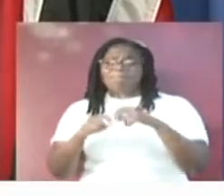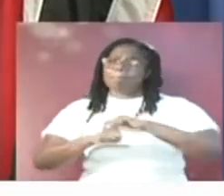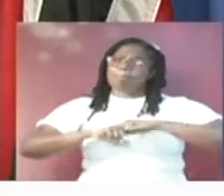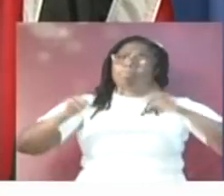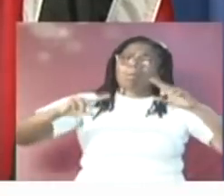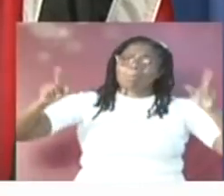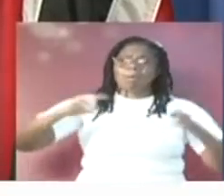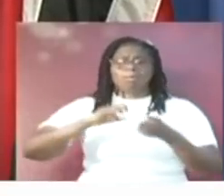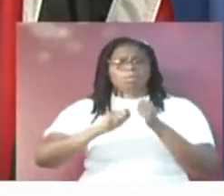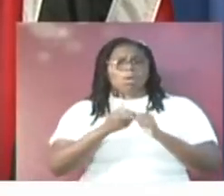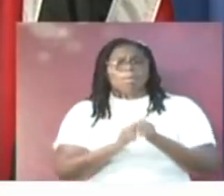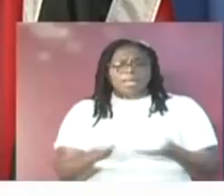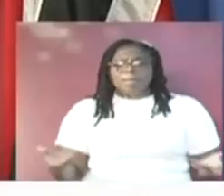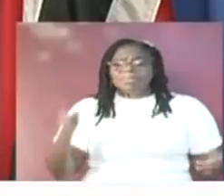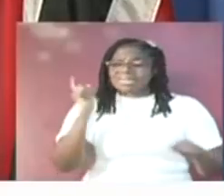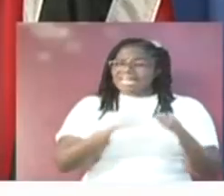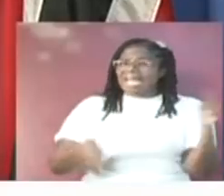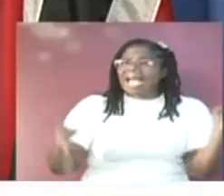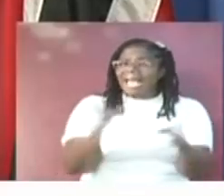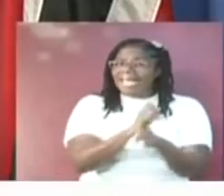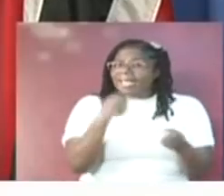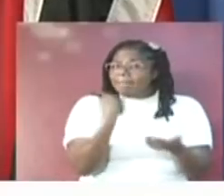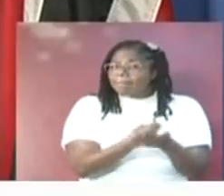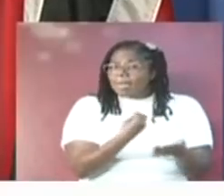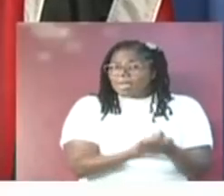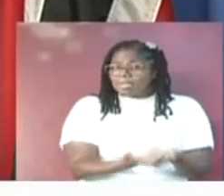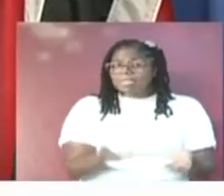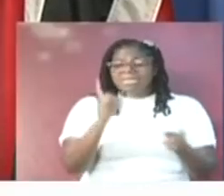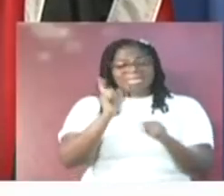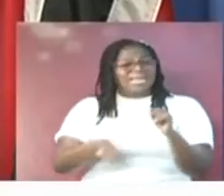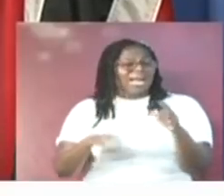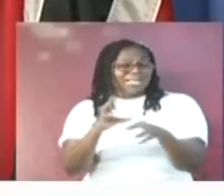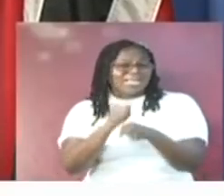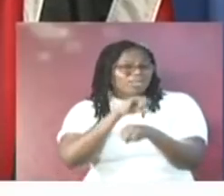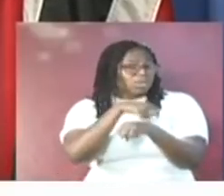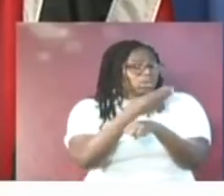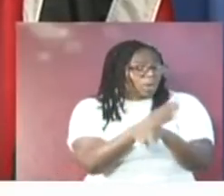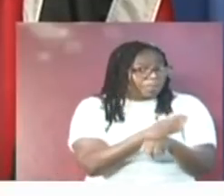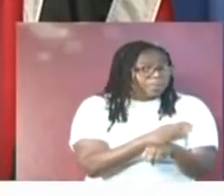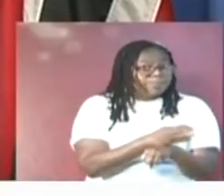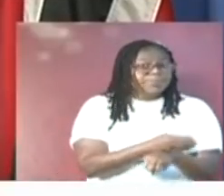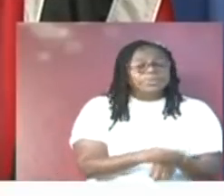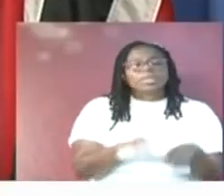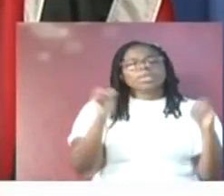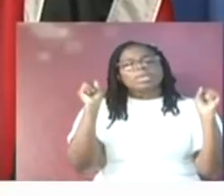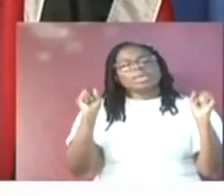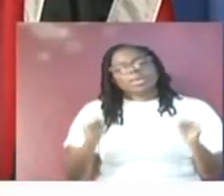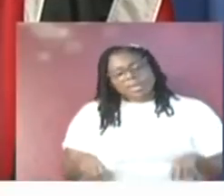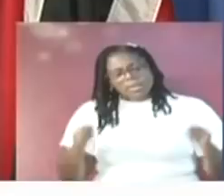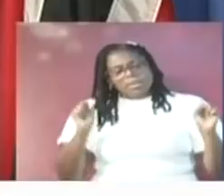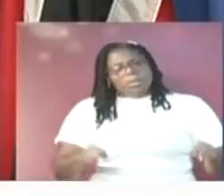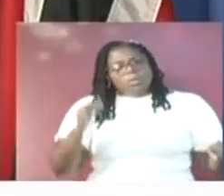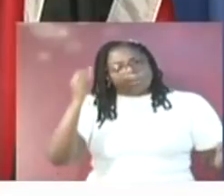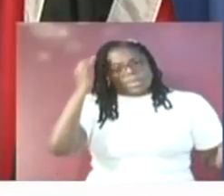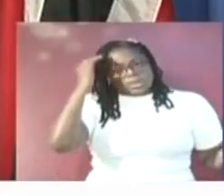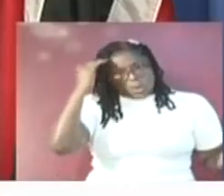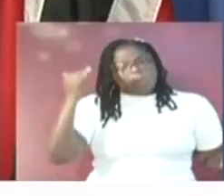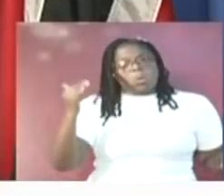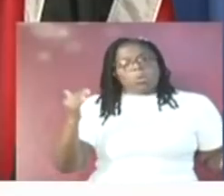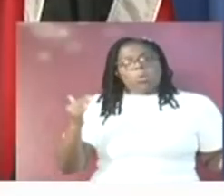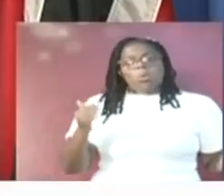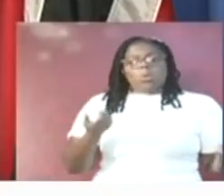deprived of opportunities to make money or to hold a job. All that is okay, because that is maybe reasonably